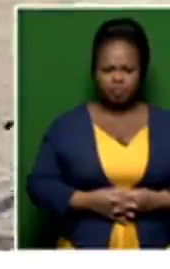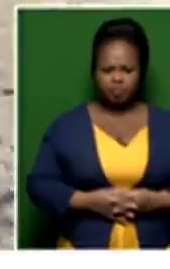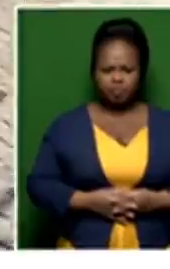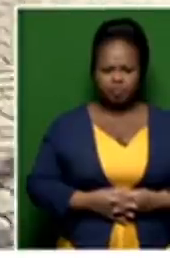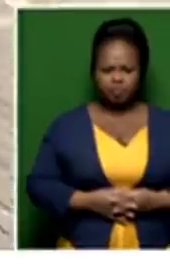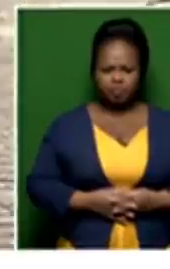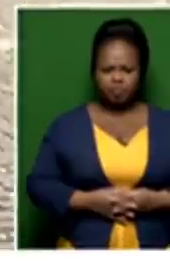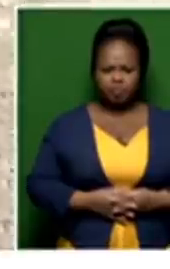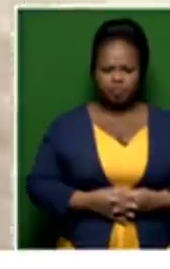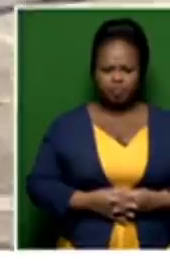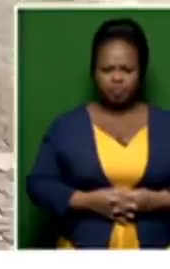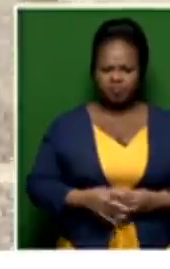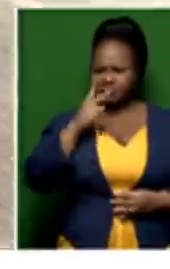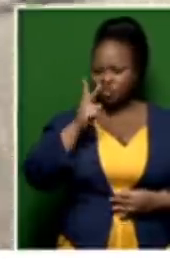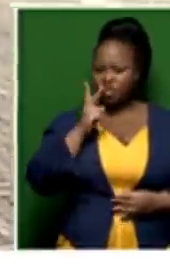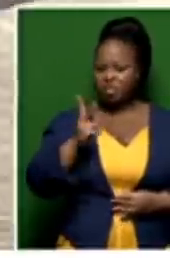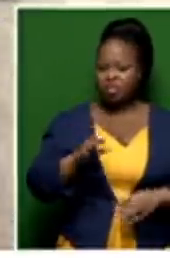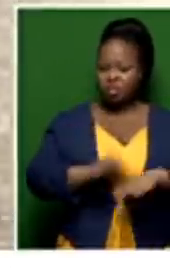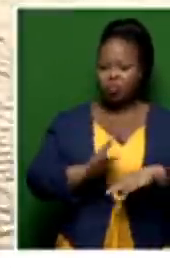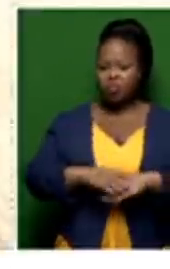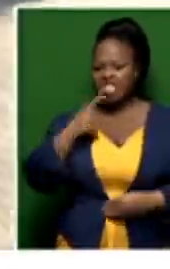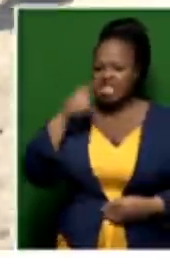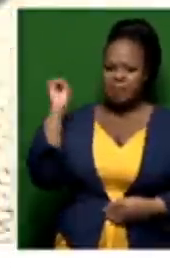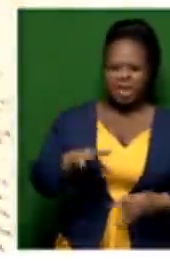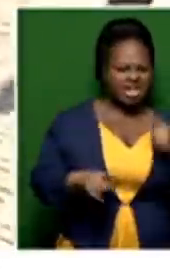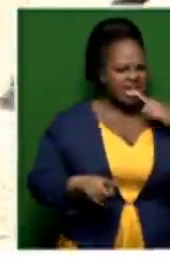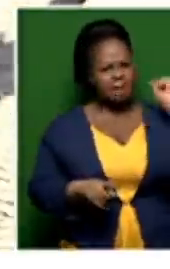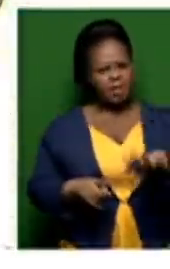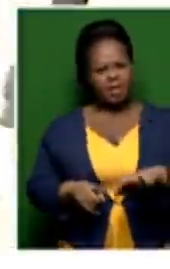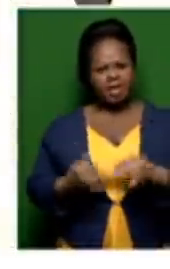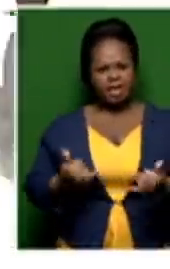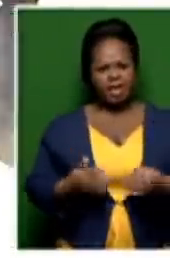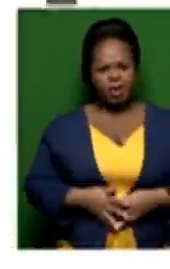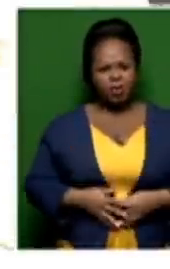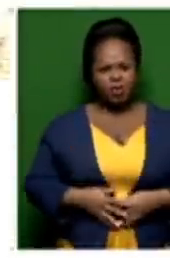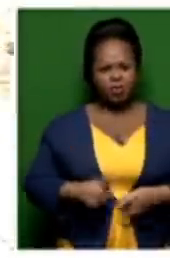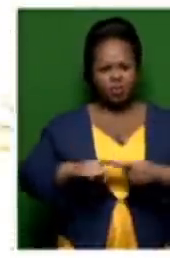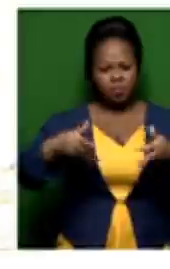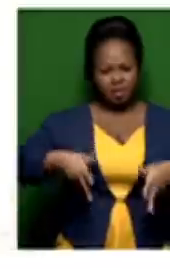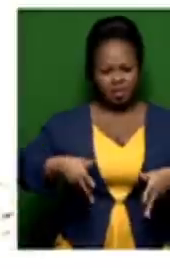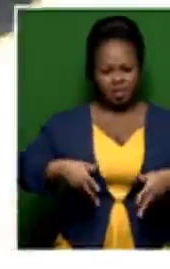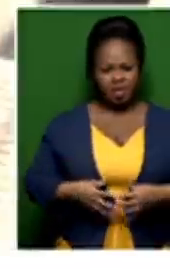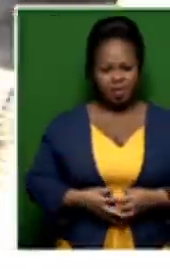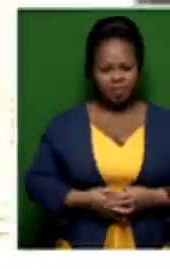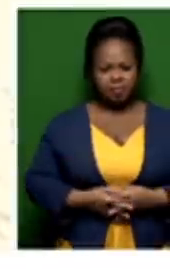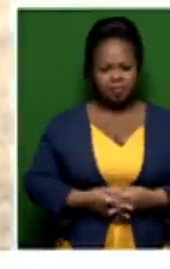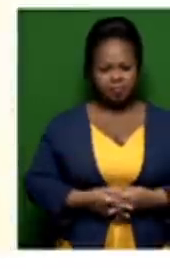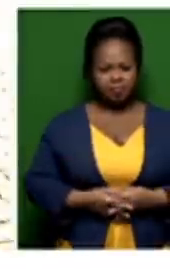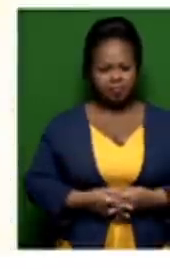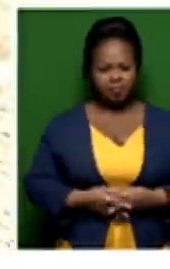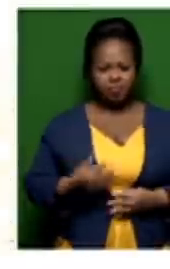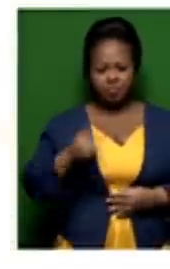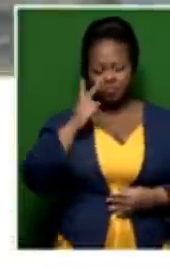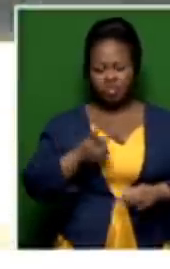All right, we move towards this direction. Stones are being pelted from where I am at the moment.